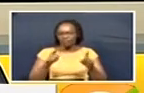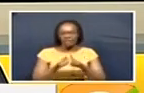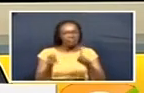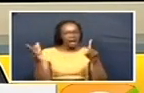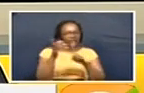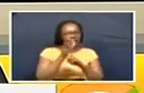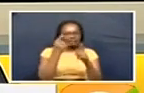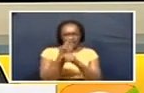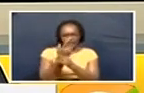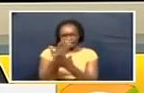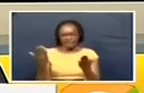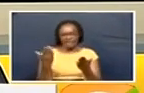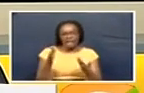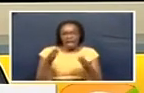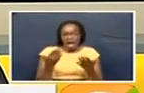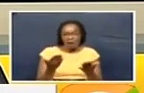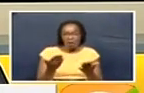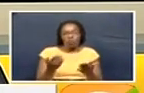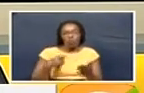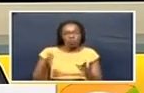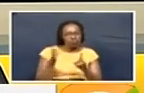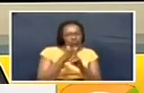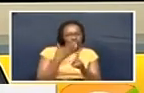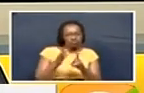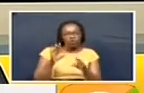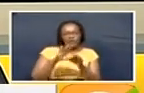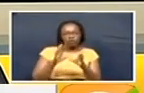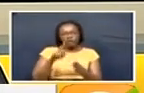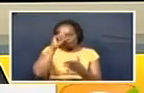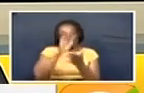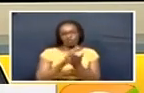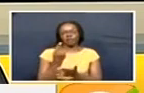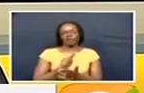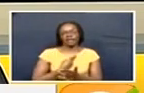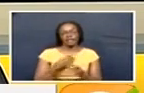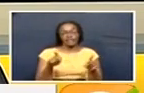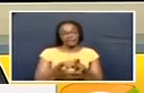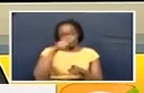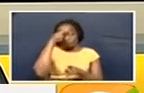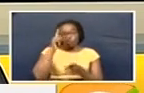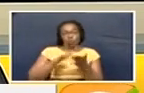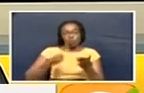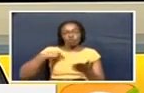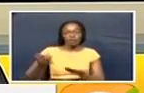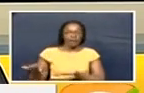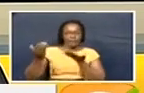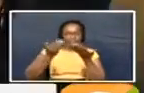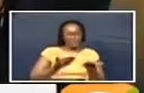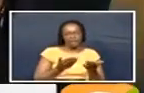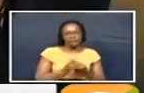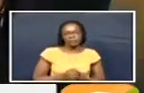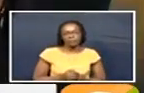getting that many voters in Nakuru to believe in us because also of the of what we were bringing to the table, the vision. Your appointment